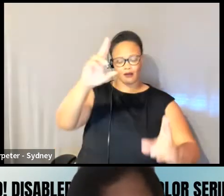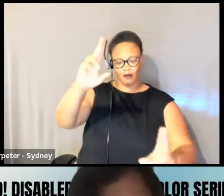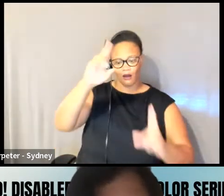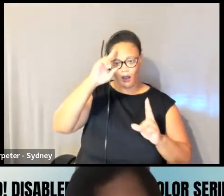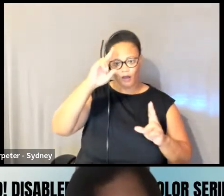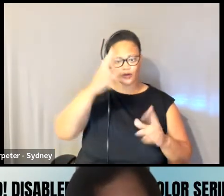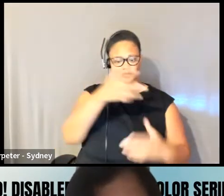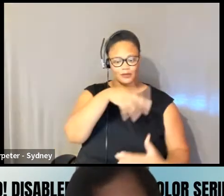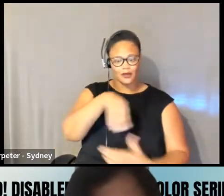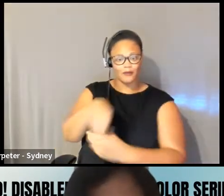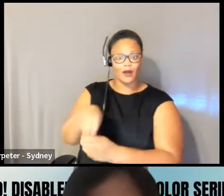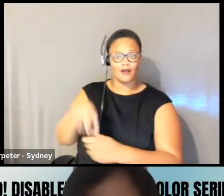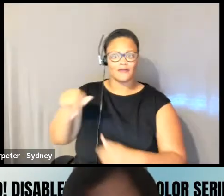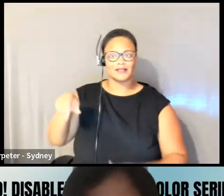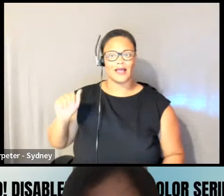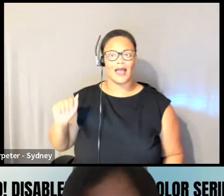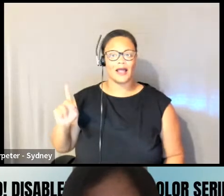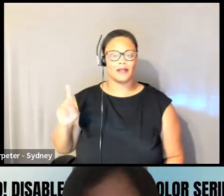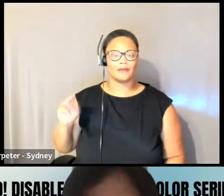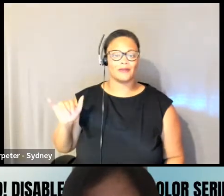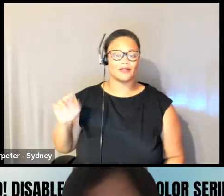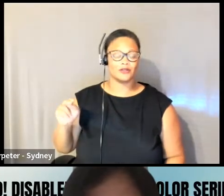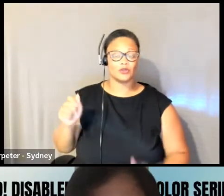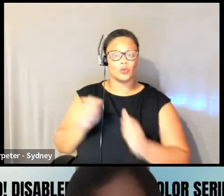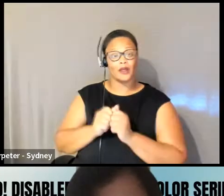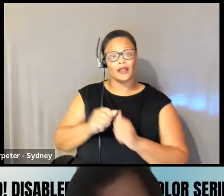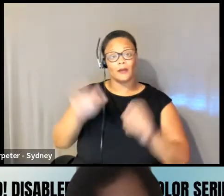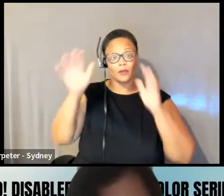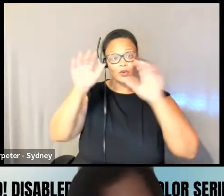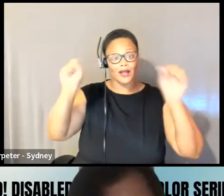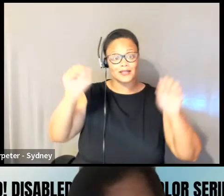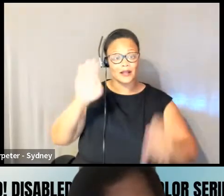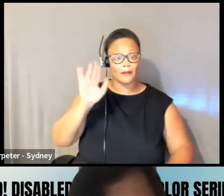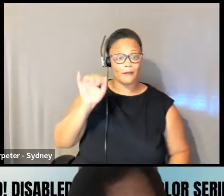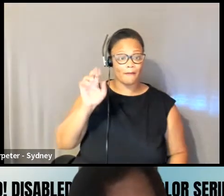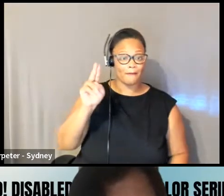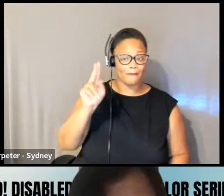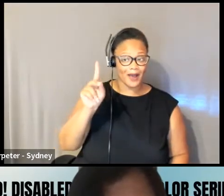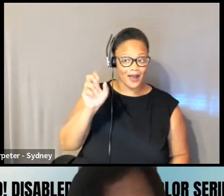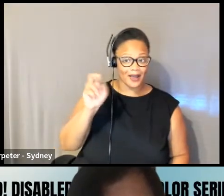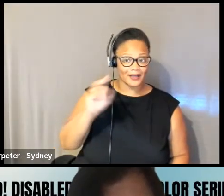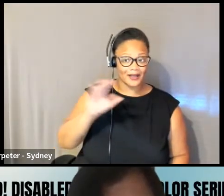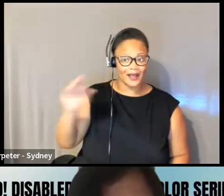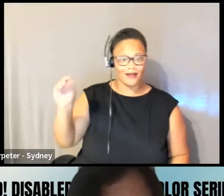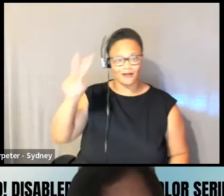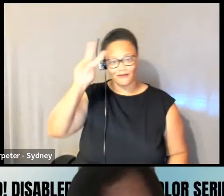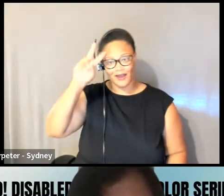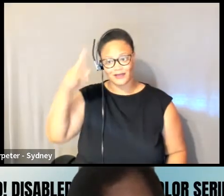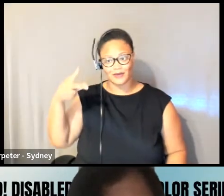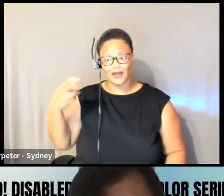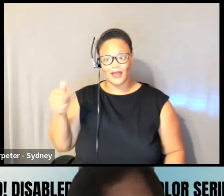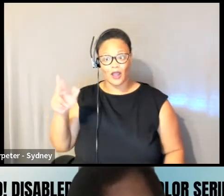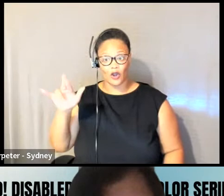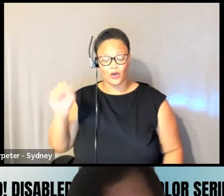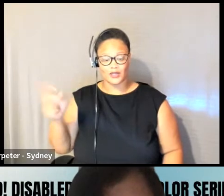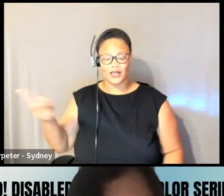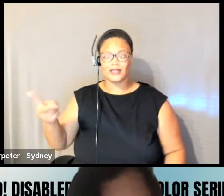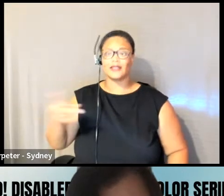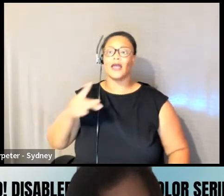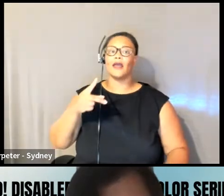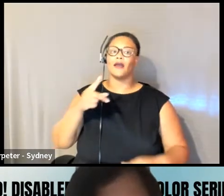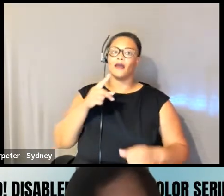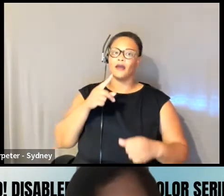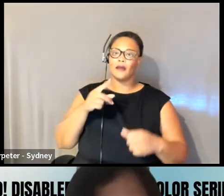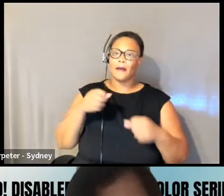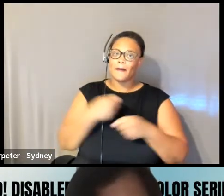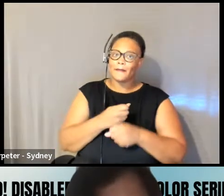this administration. I know the Biden-Harris administration made a lot of campaign promises and made a lot of commitments toward